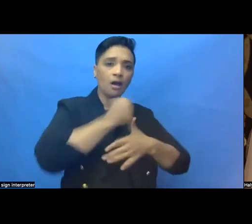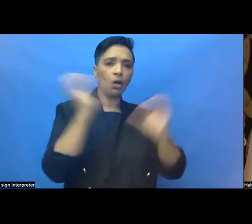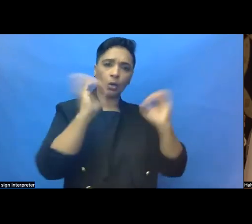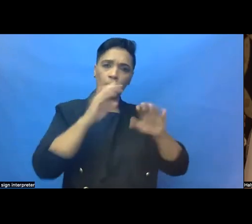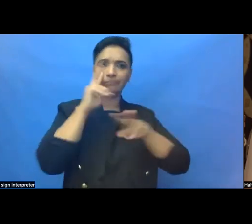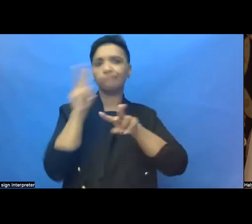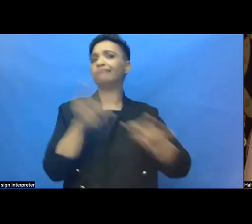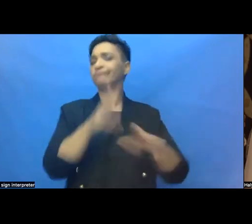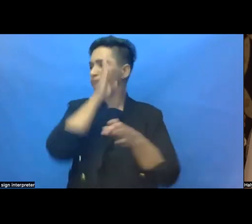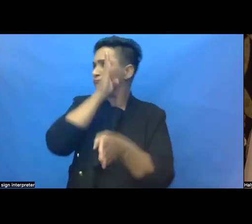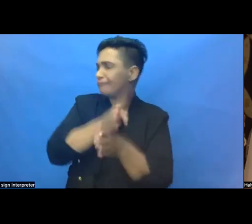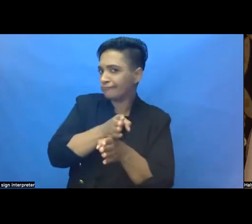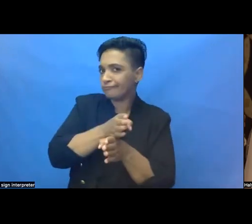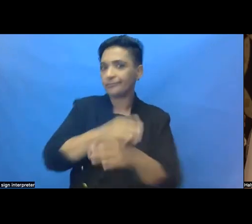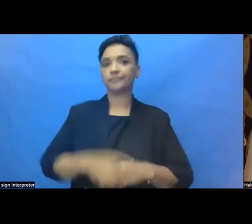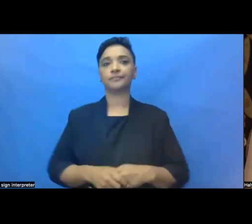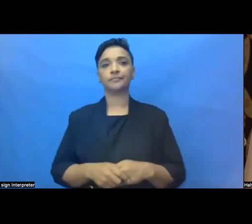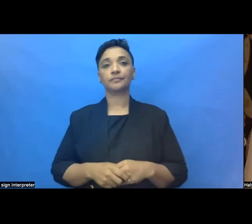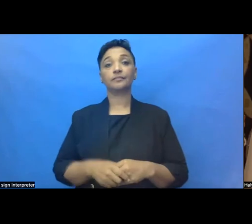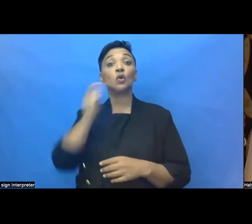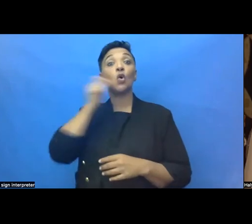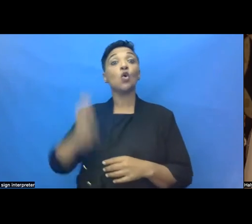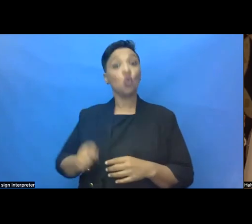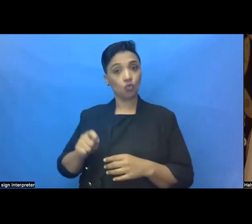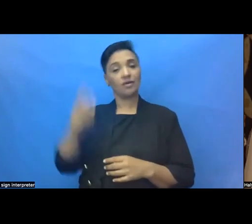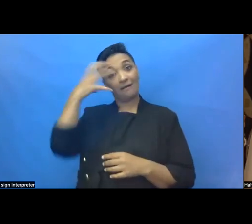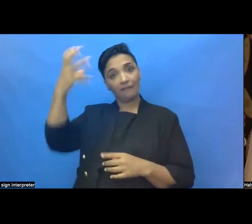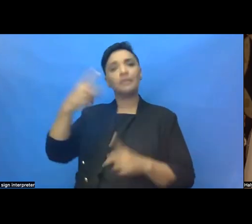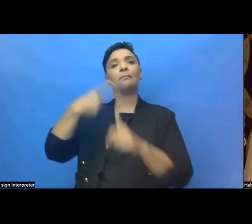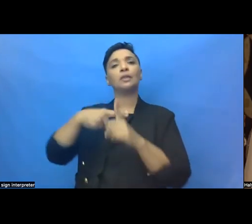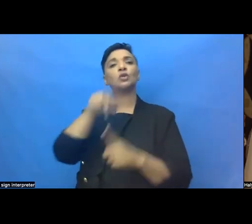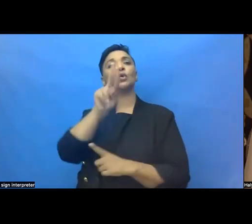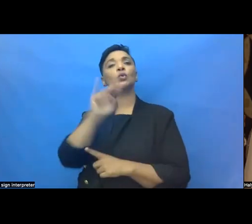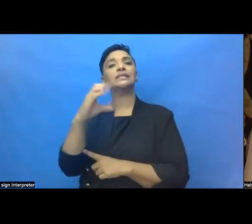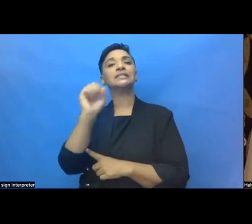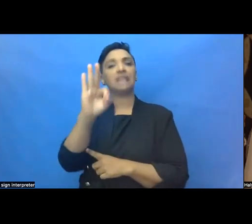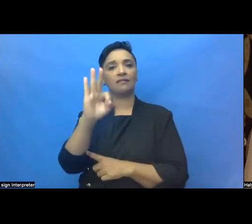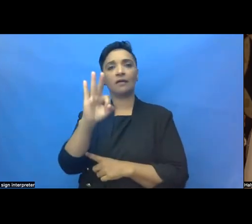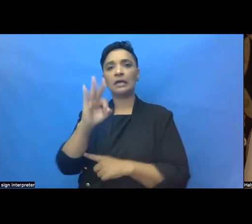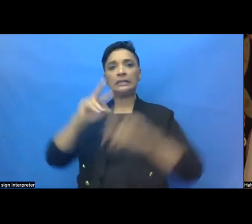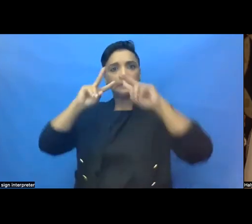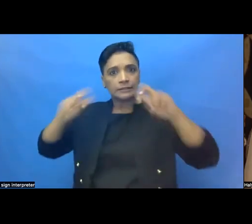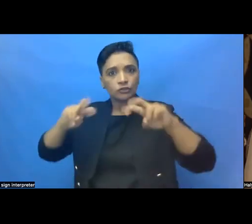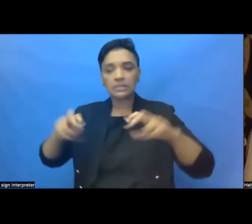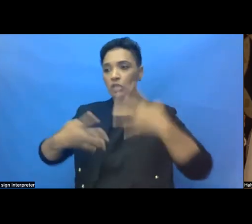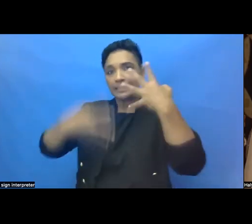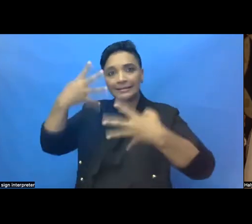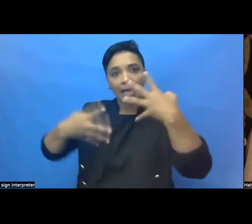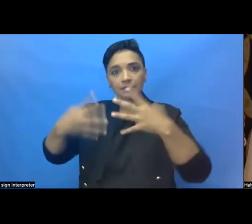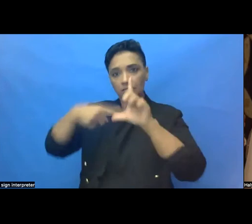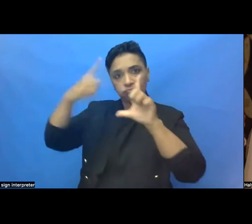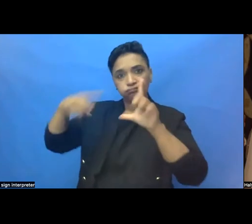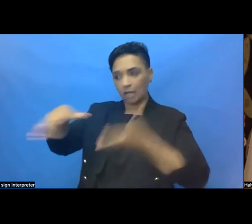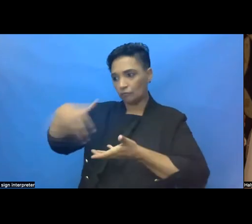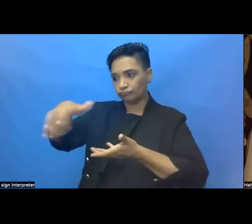officials, together with UNICEF, eventually did start to collect the data. However, from